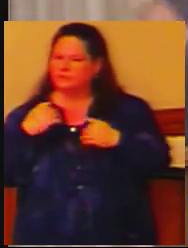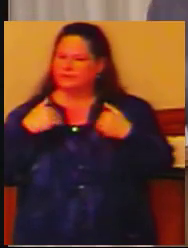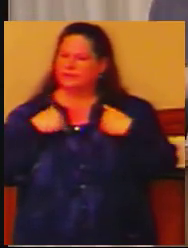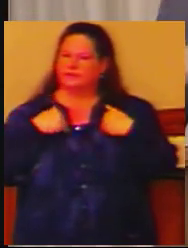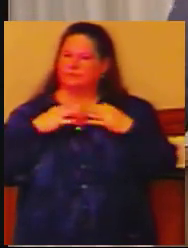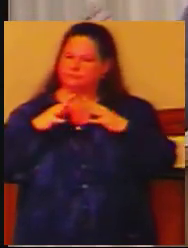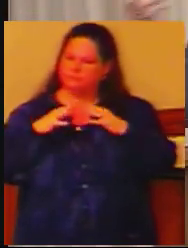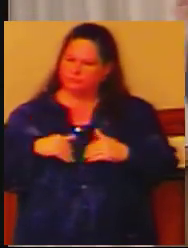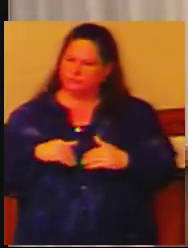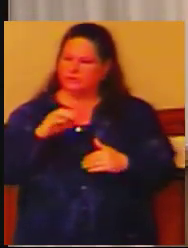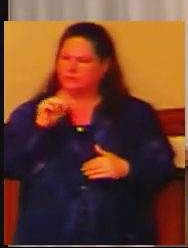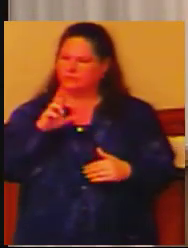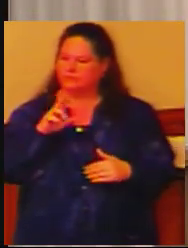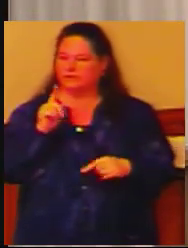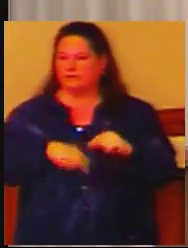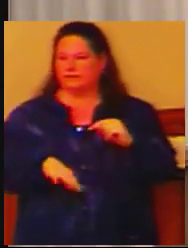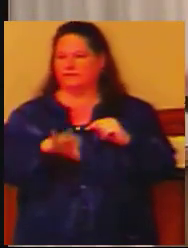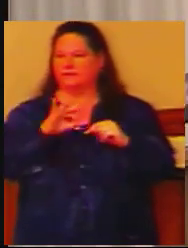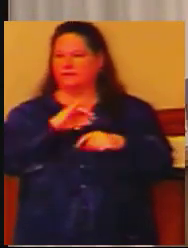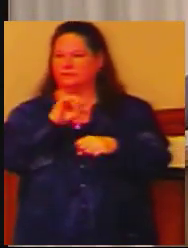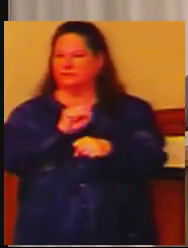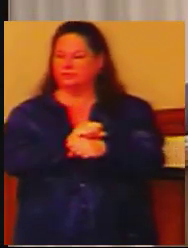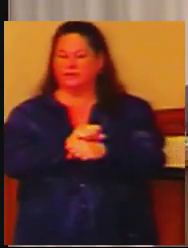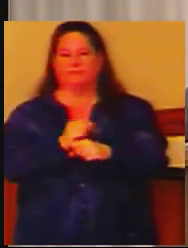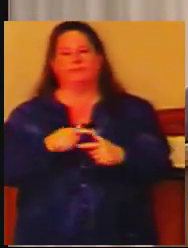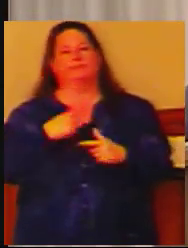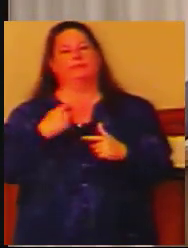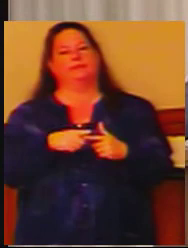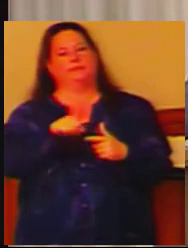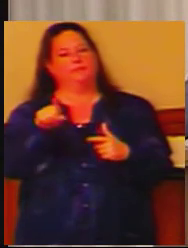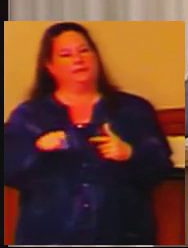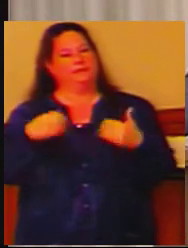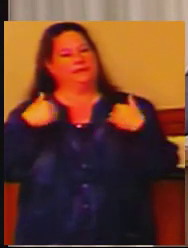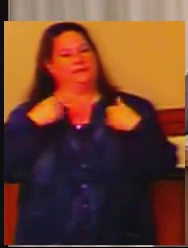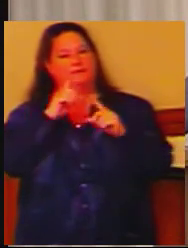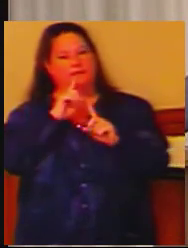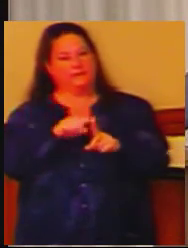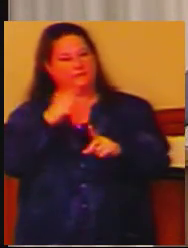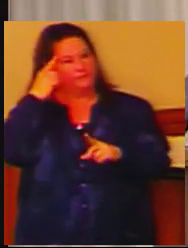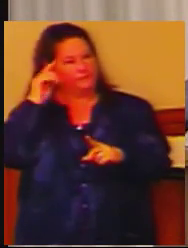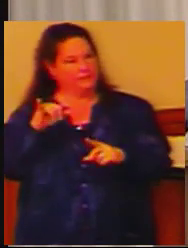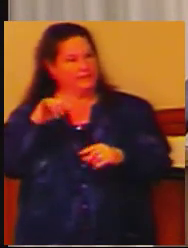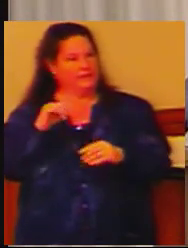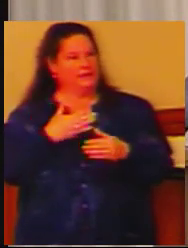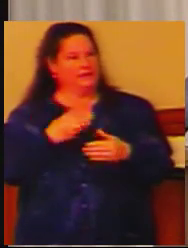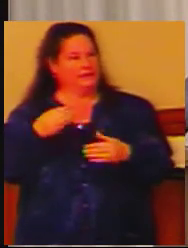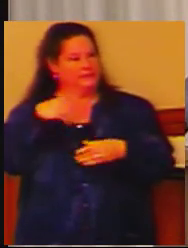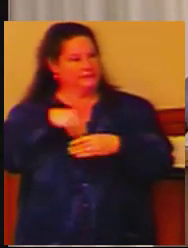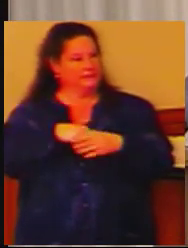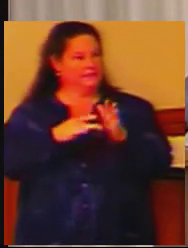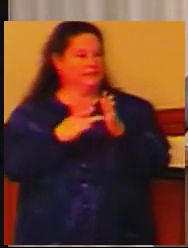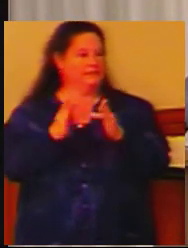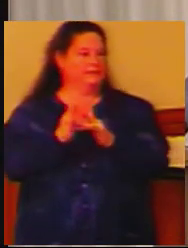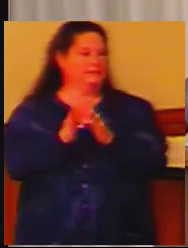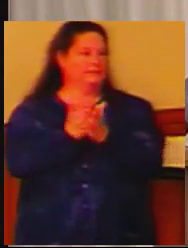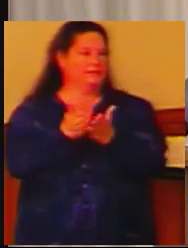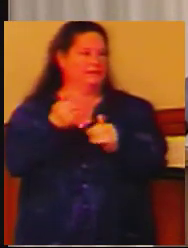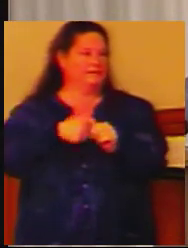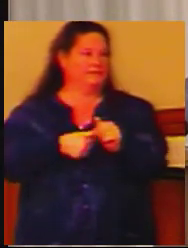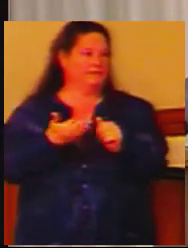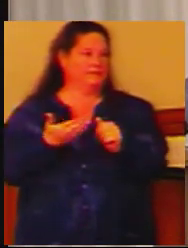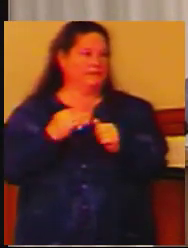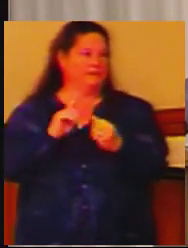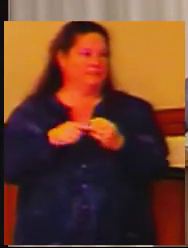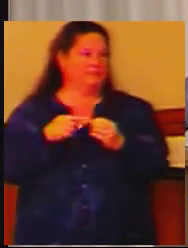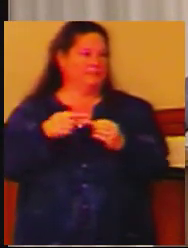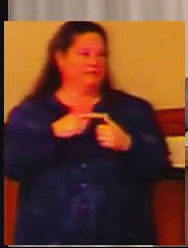down car. I can't find a job. And then you have to have the answer for that. And of course, it's in the Bible. Everything that pertains to life and